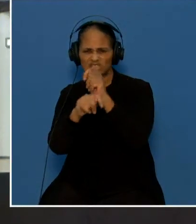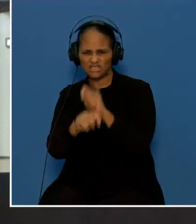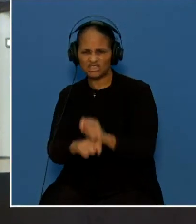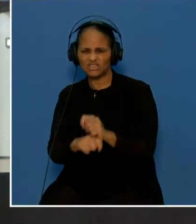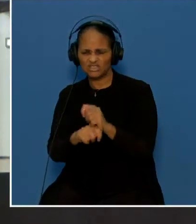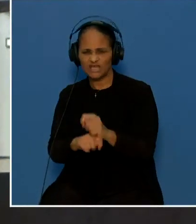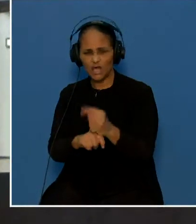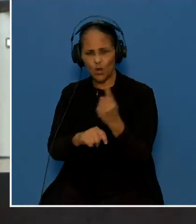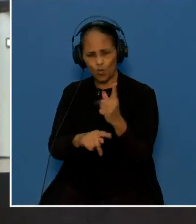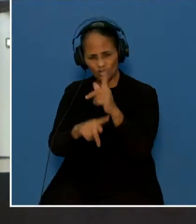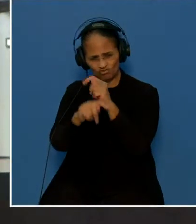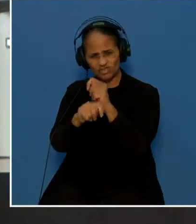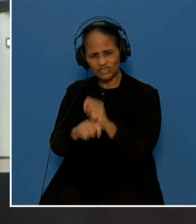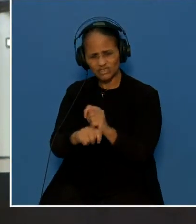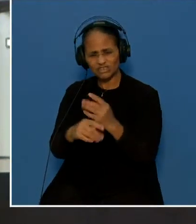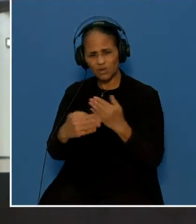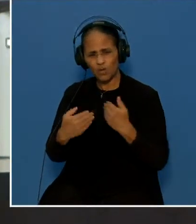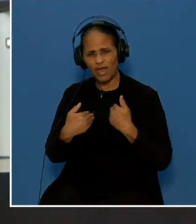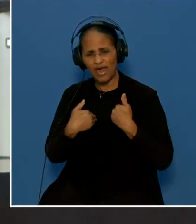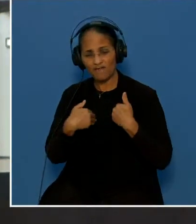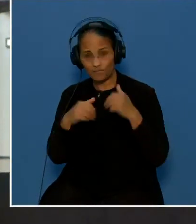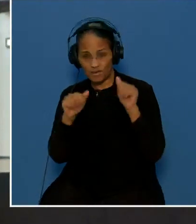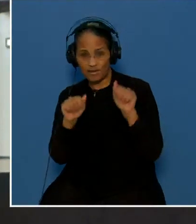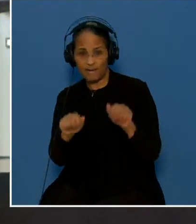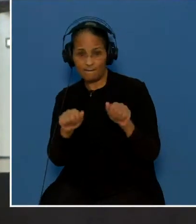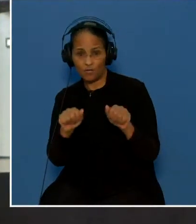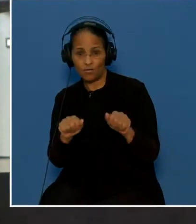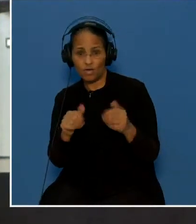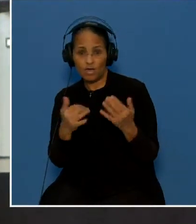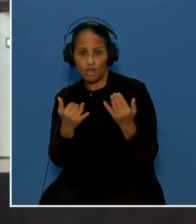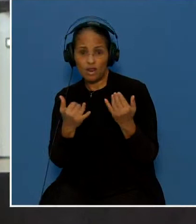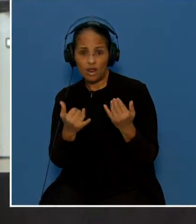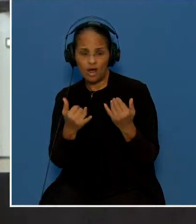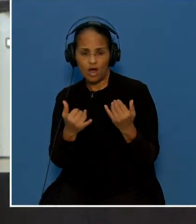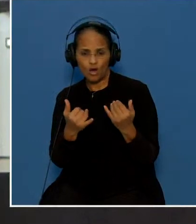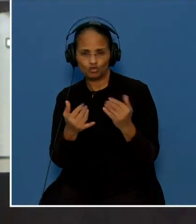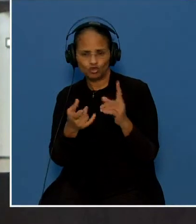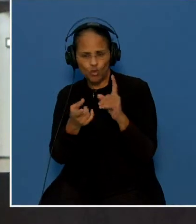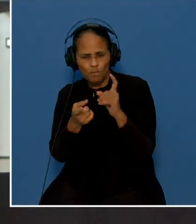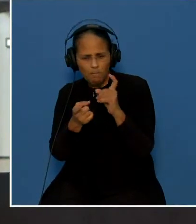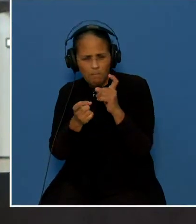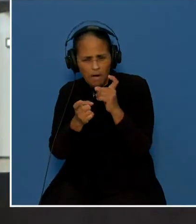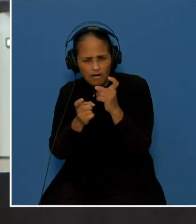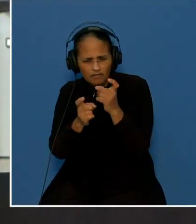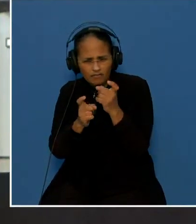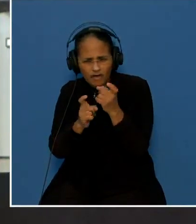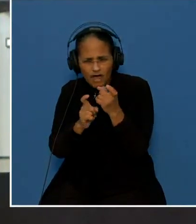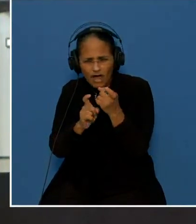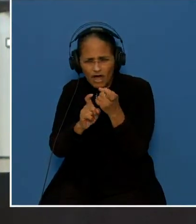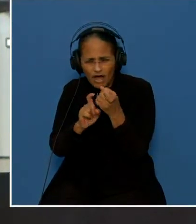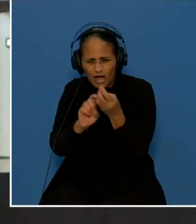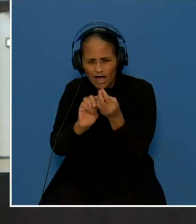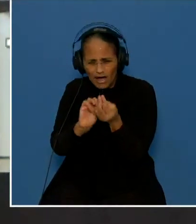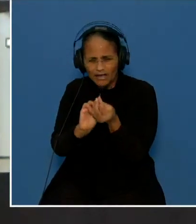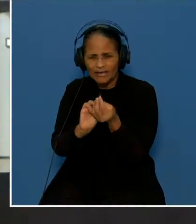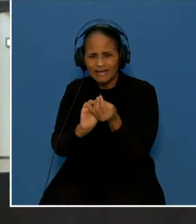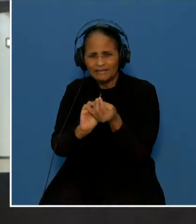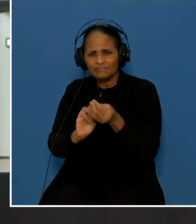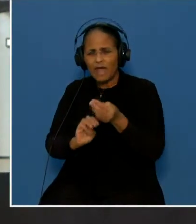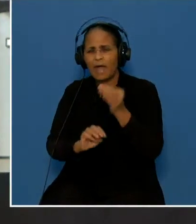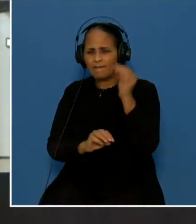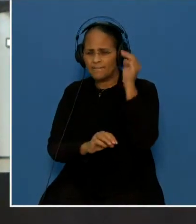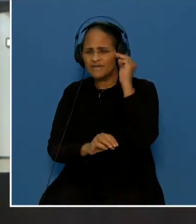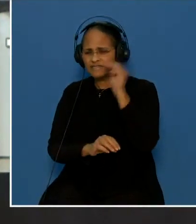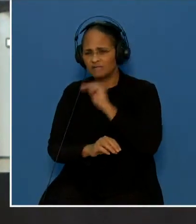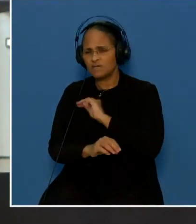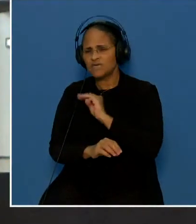There is one tradition that we have been able to modify just slightly, and Minister Ming spoke to that a